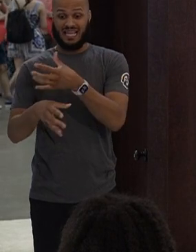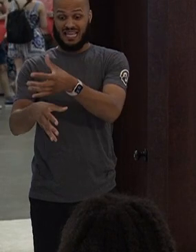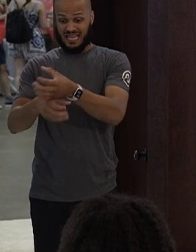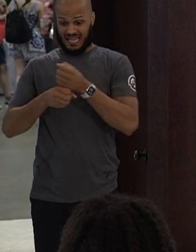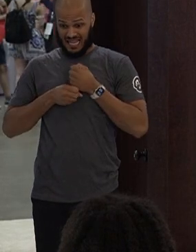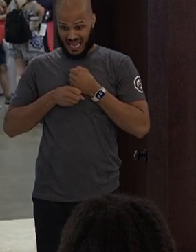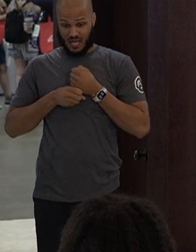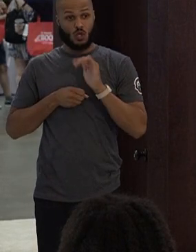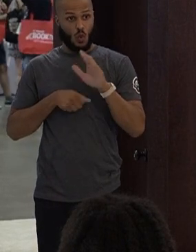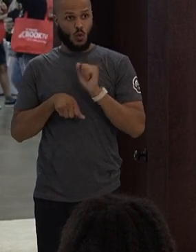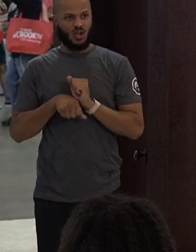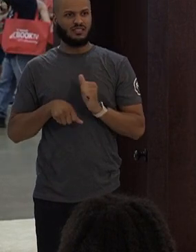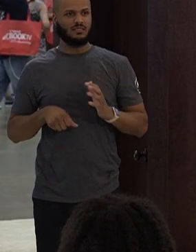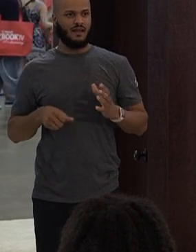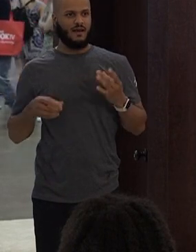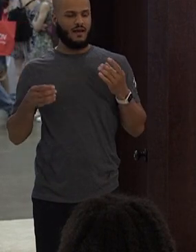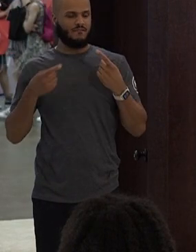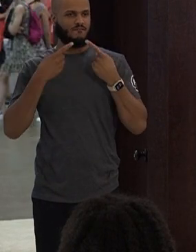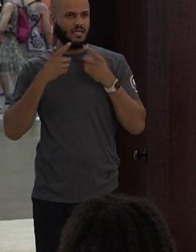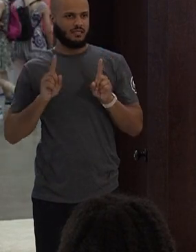So, super easy.